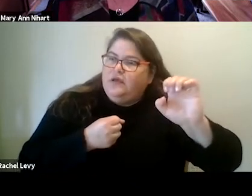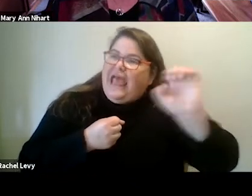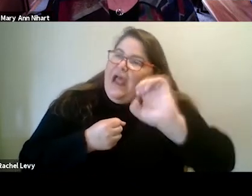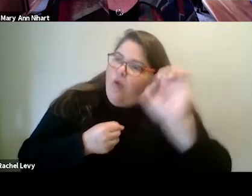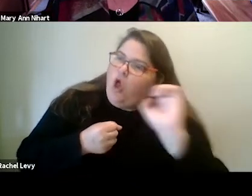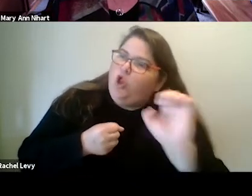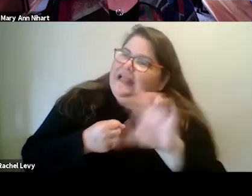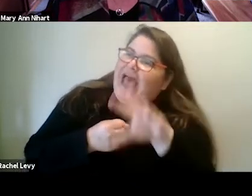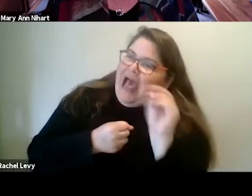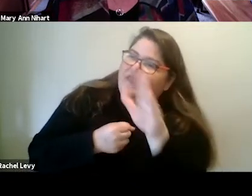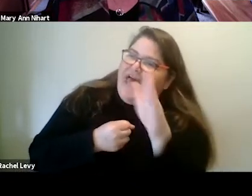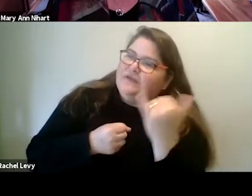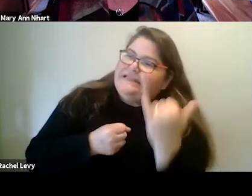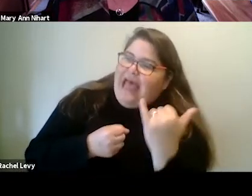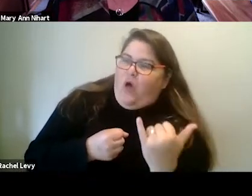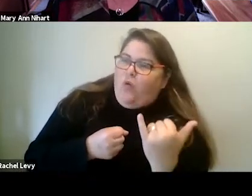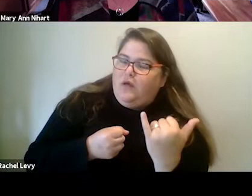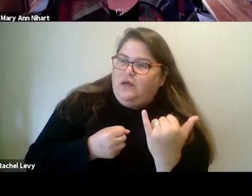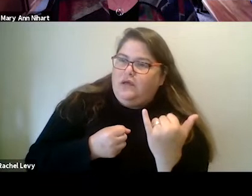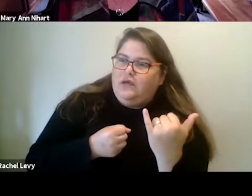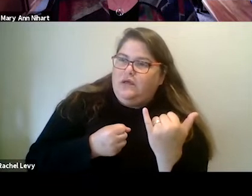Harold, step out of the house now.